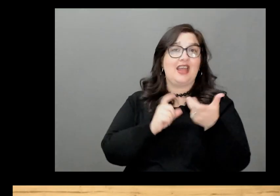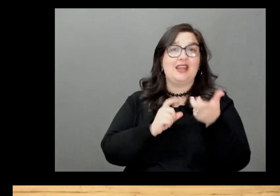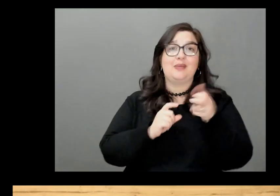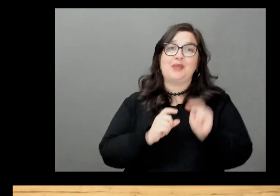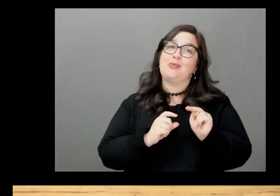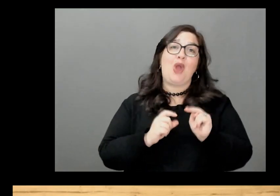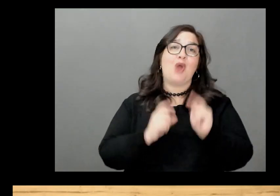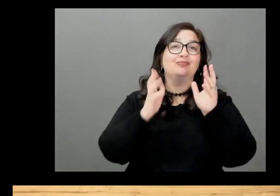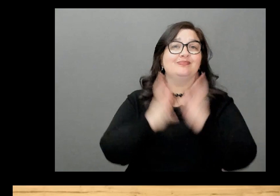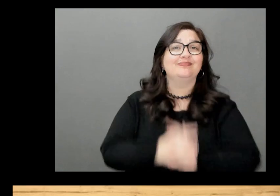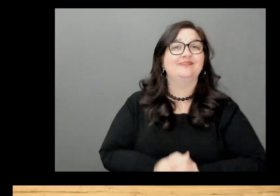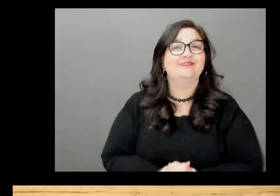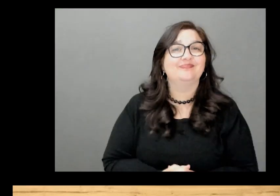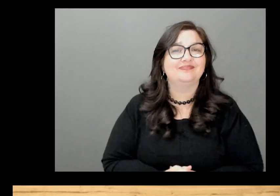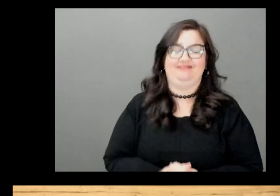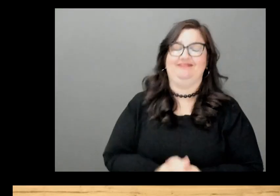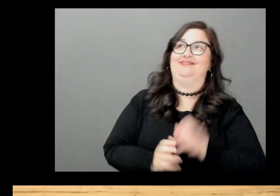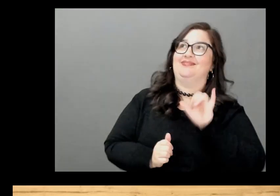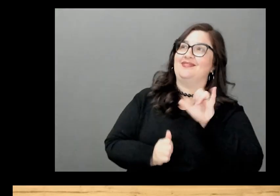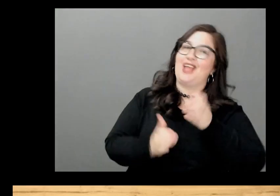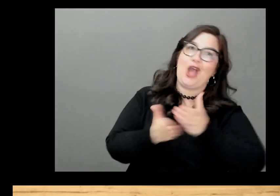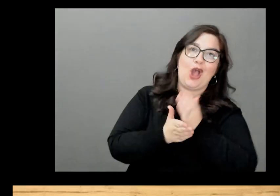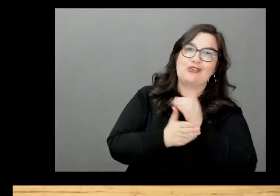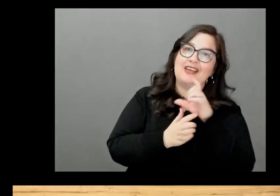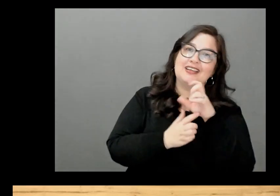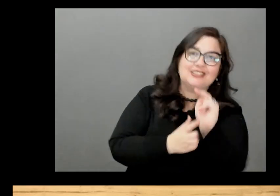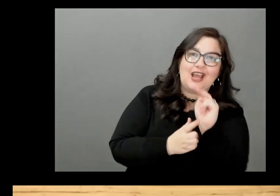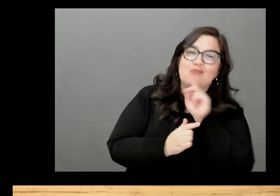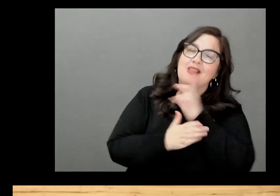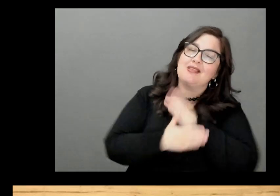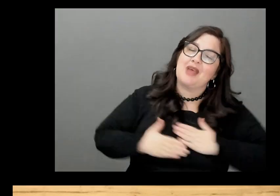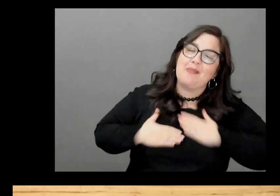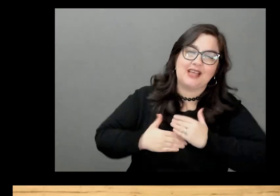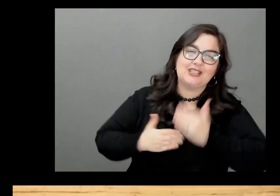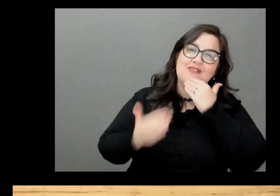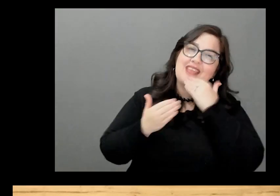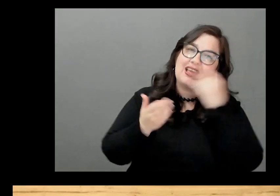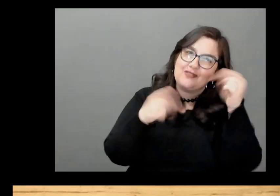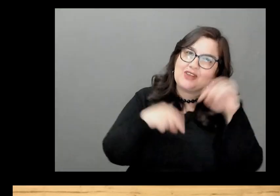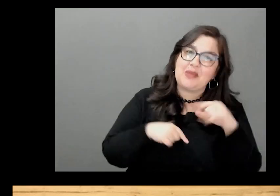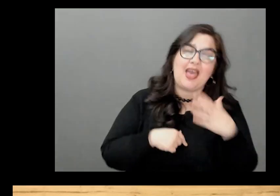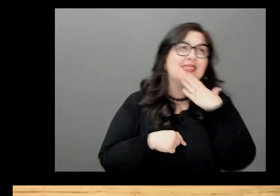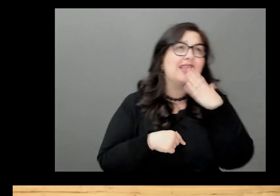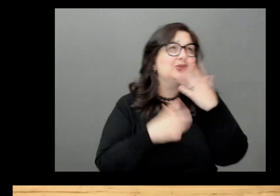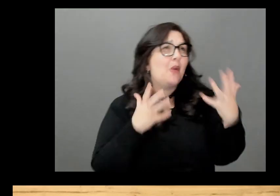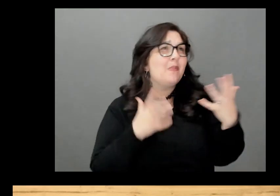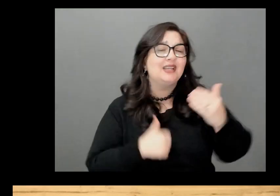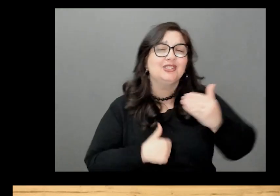All right, Don, it's been an absolute pleasure. Thank you so much for being with us. Thank you so much. Thank you.